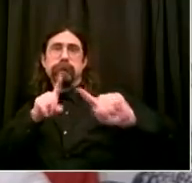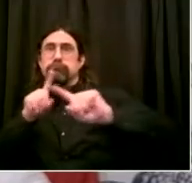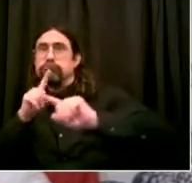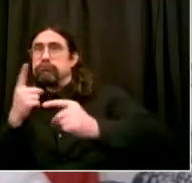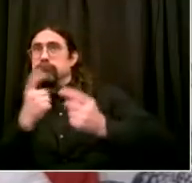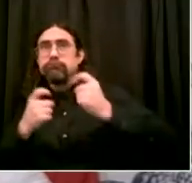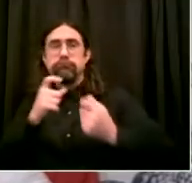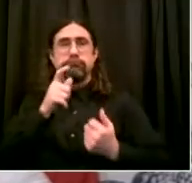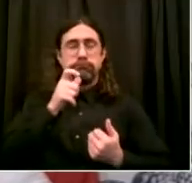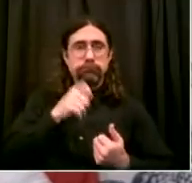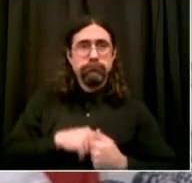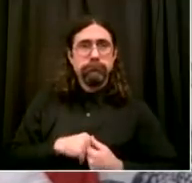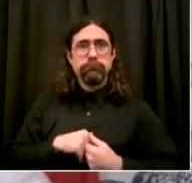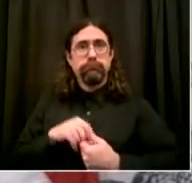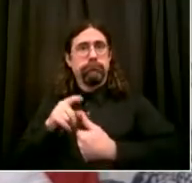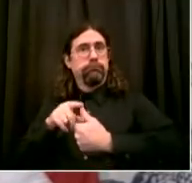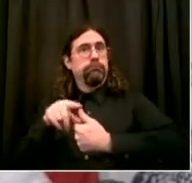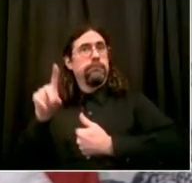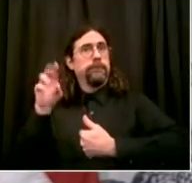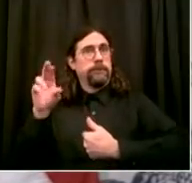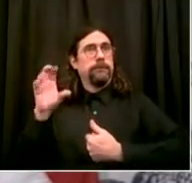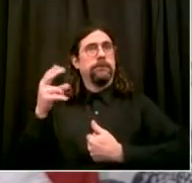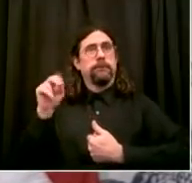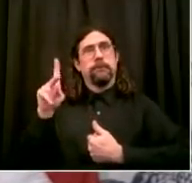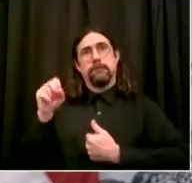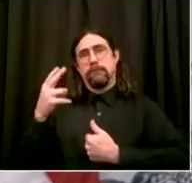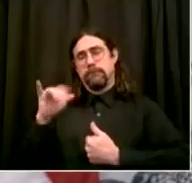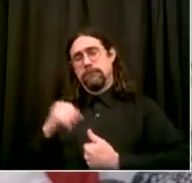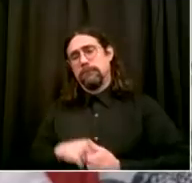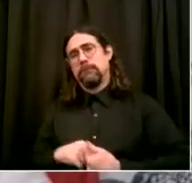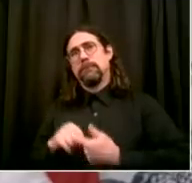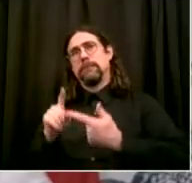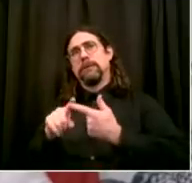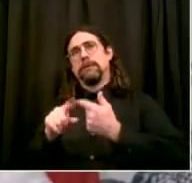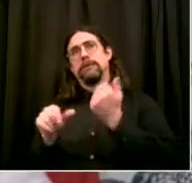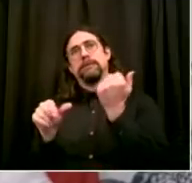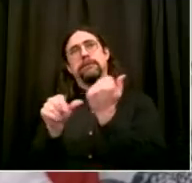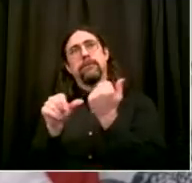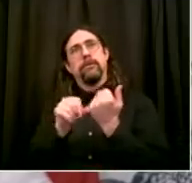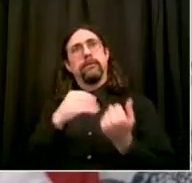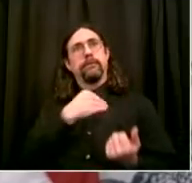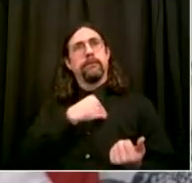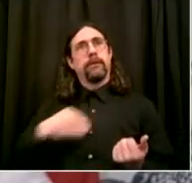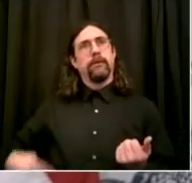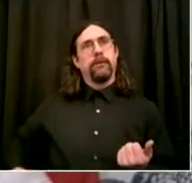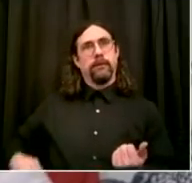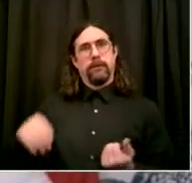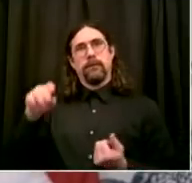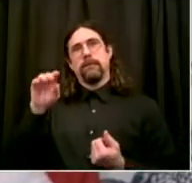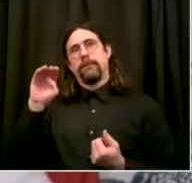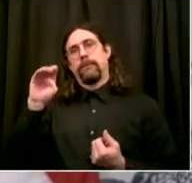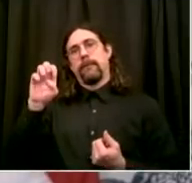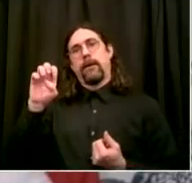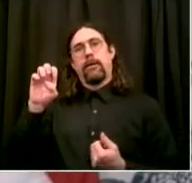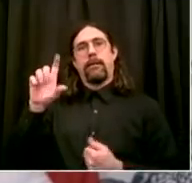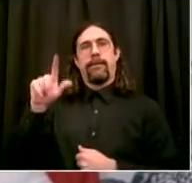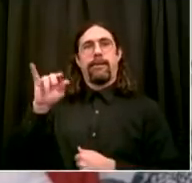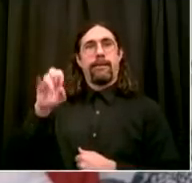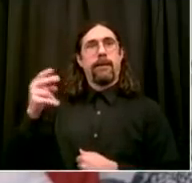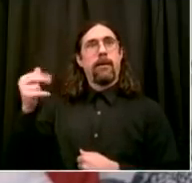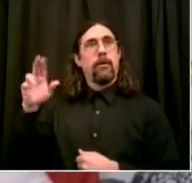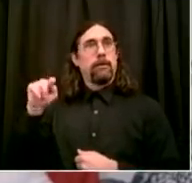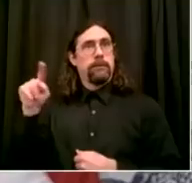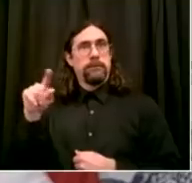Choksi, by Deputy Mayor Melanie Hartzog, by Dr. Katz, and by Senior Advisor Dr. Jay Varma. The first question today goes to